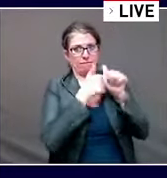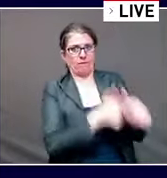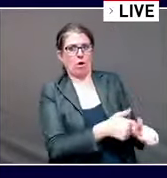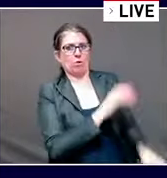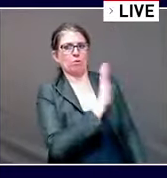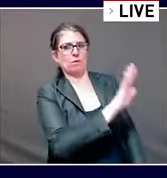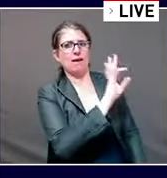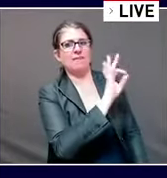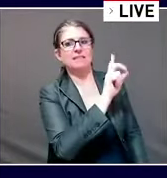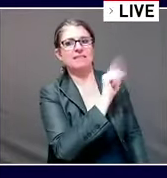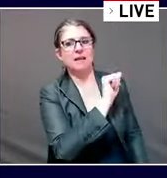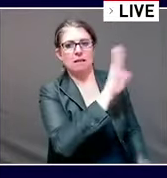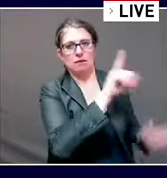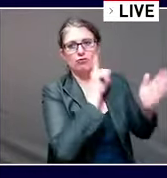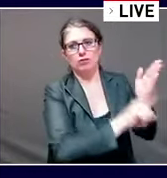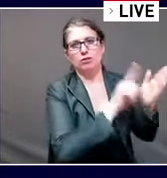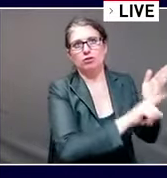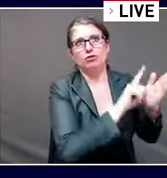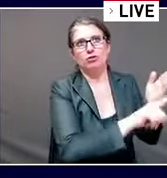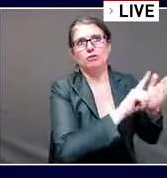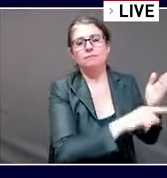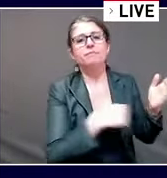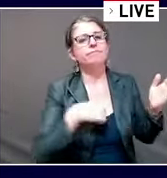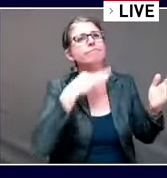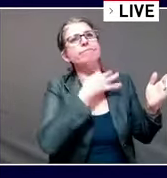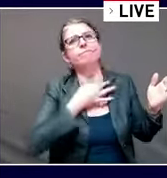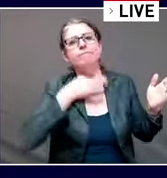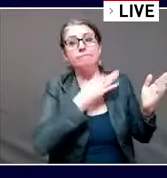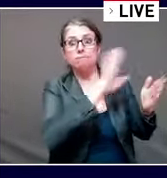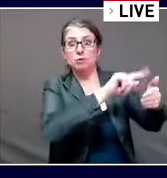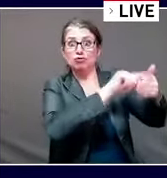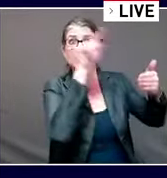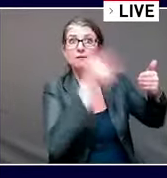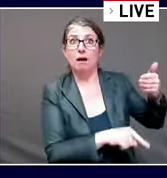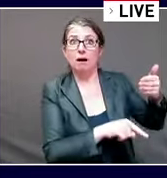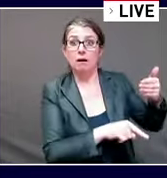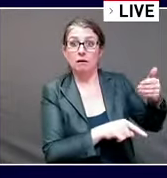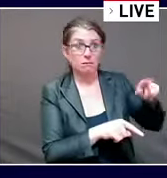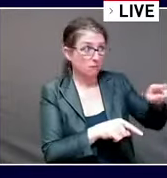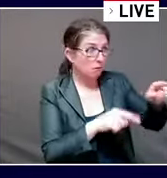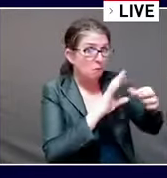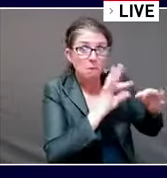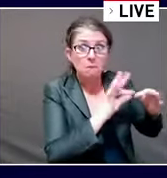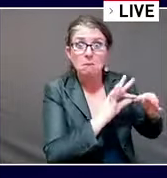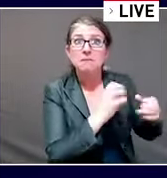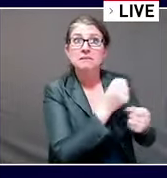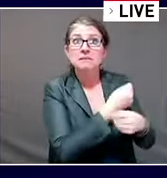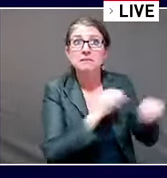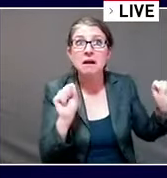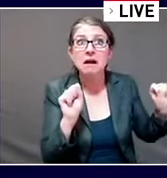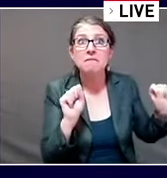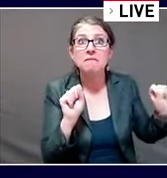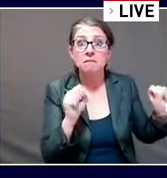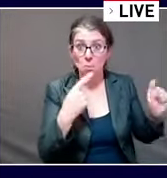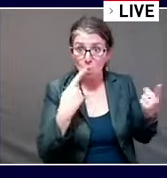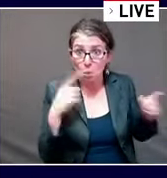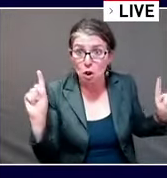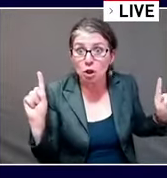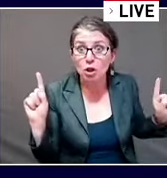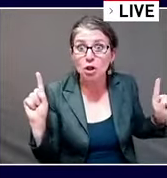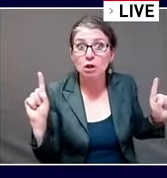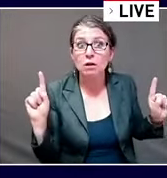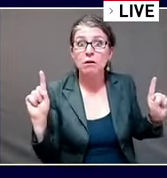are with respect to the safety and efficacy of the vaccine. That's number one. The second thing I want to see is what an expert panel